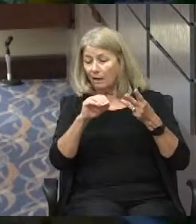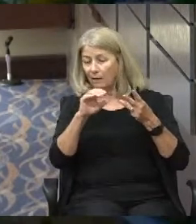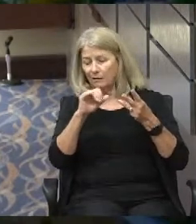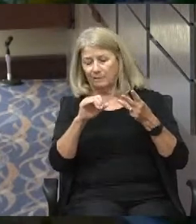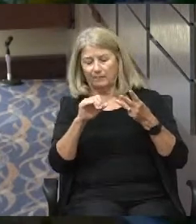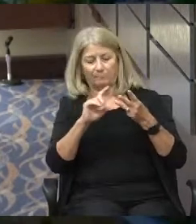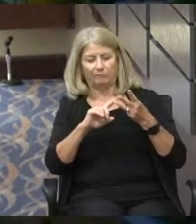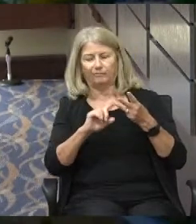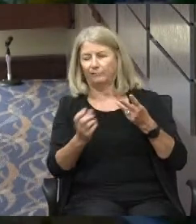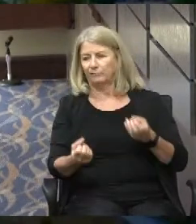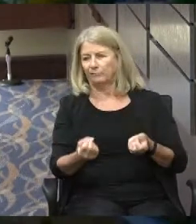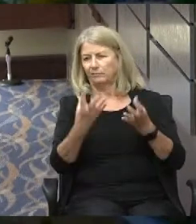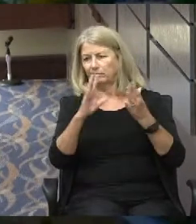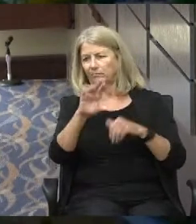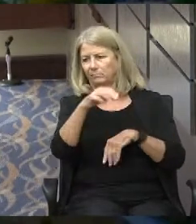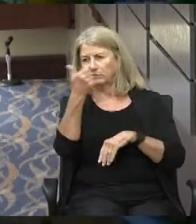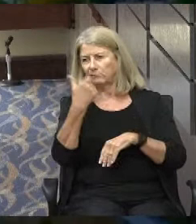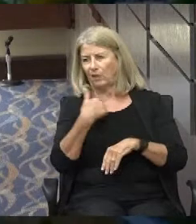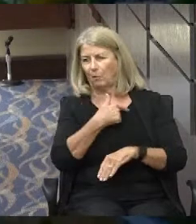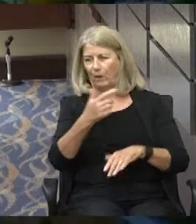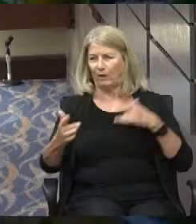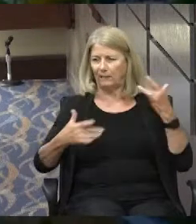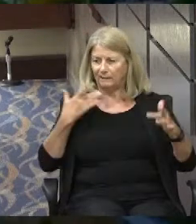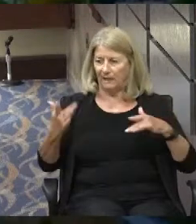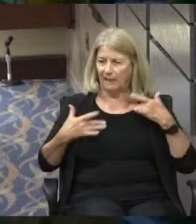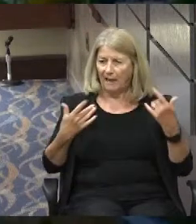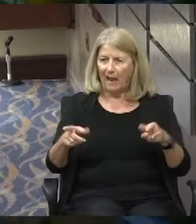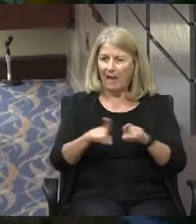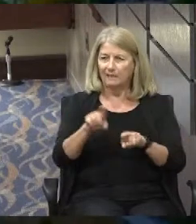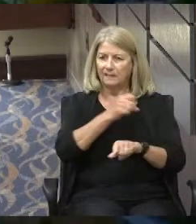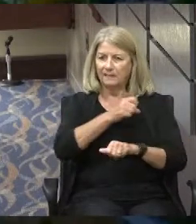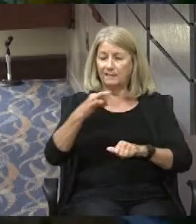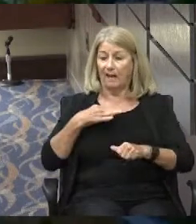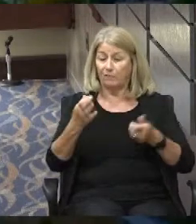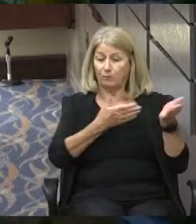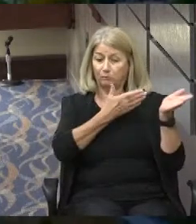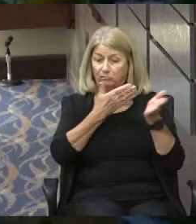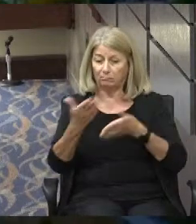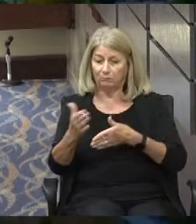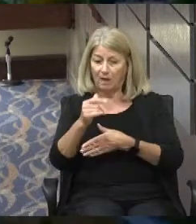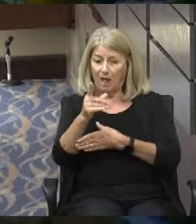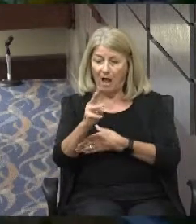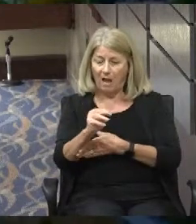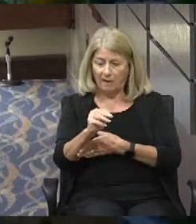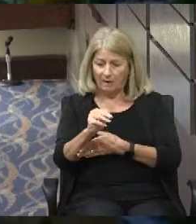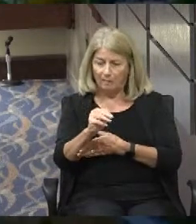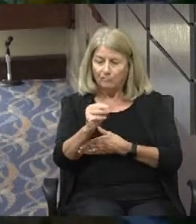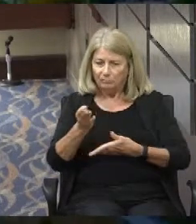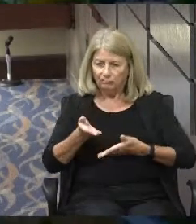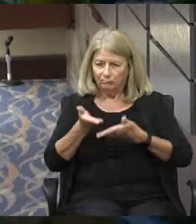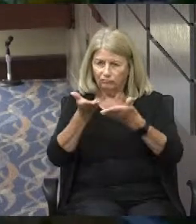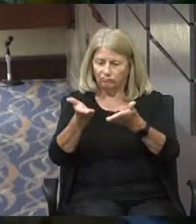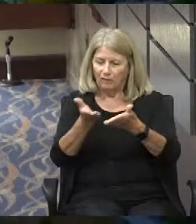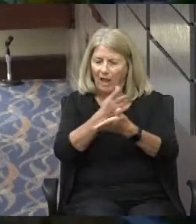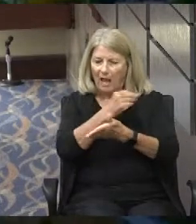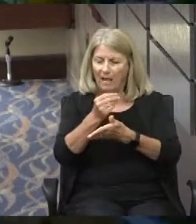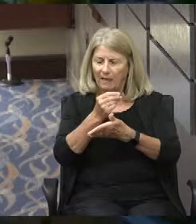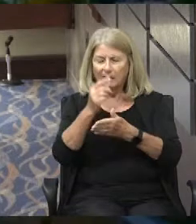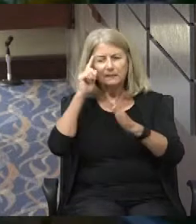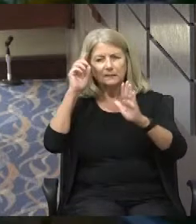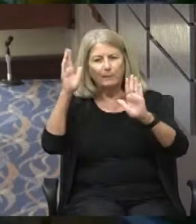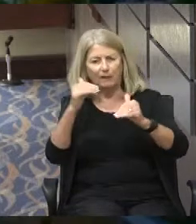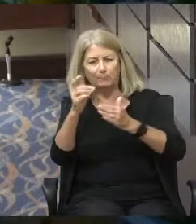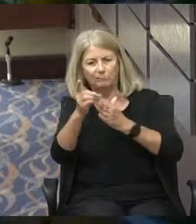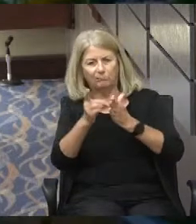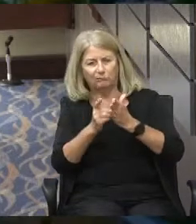others. We're excited as a staff to bring this item forward and expect the design to be completed in